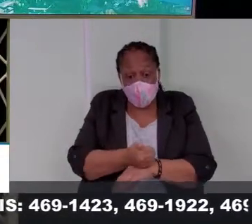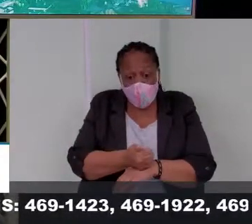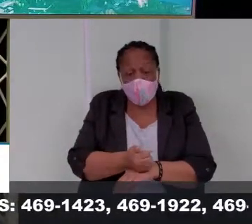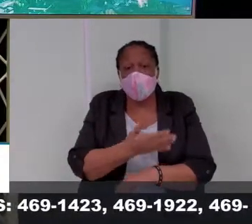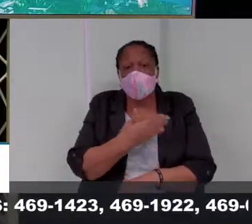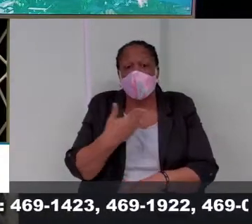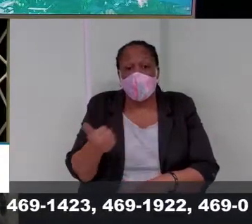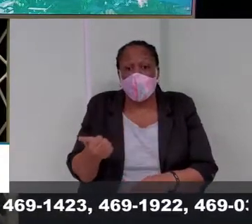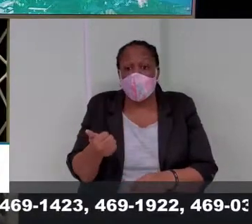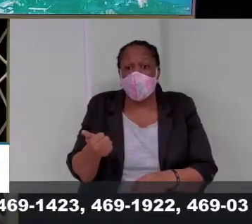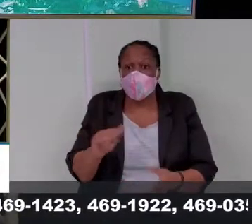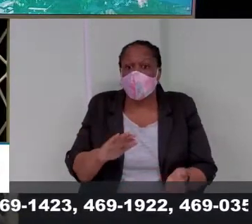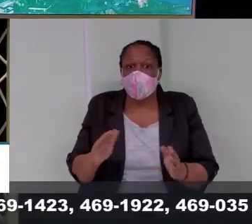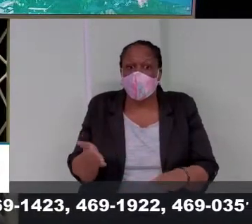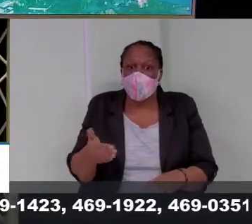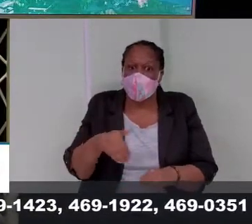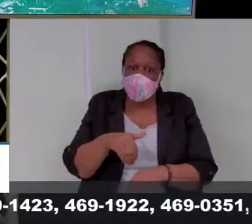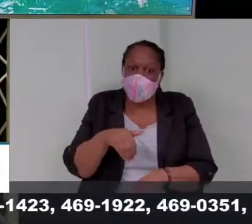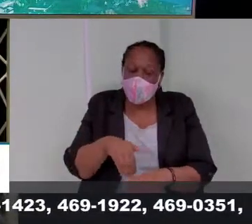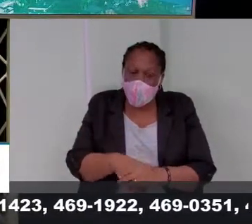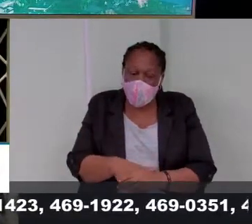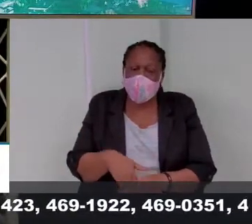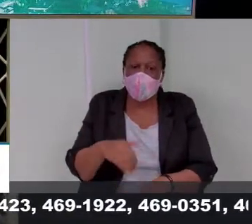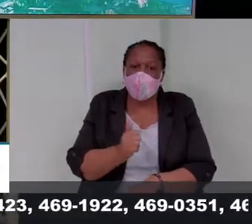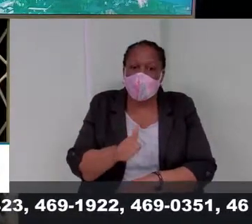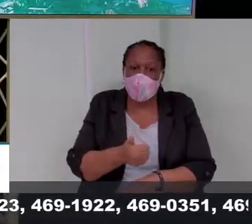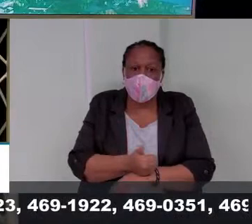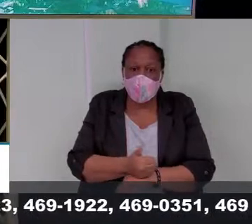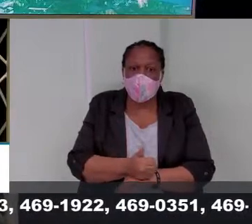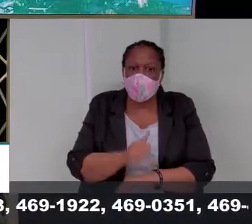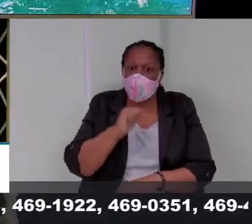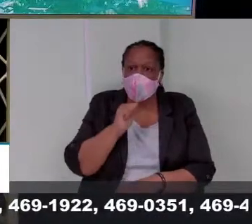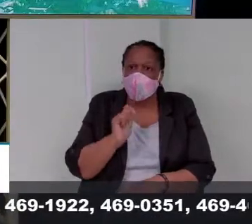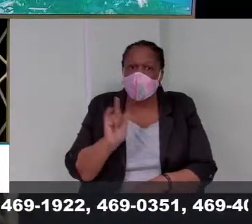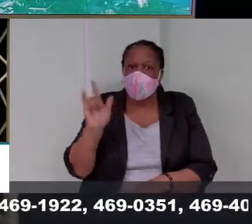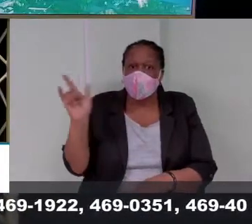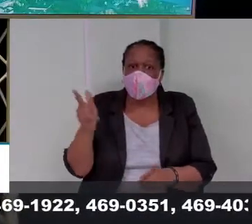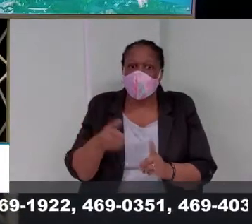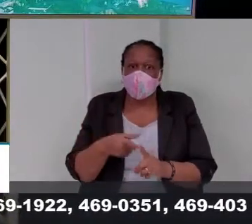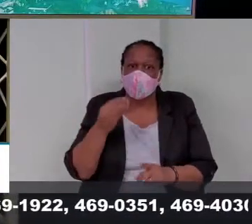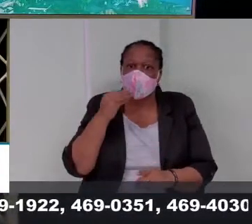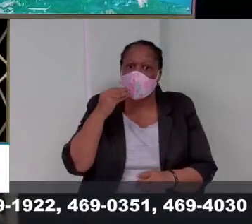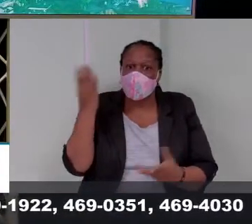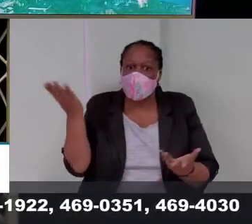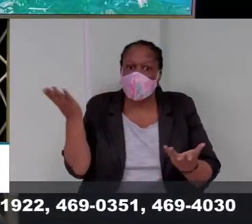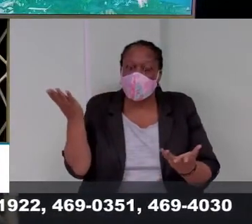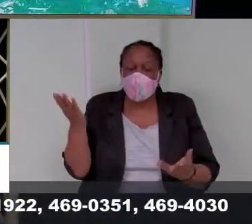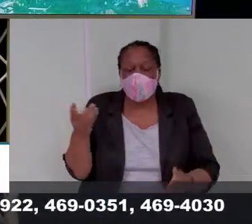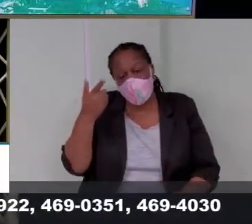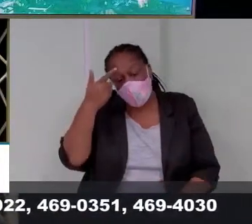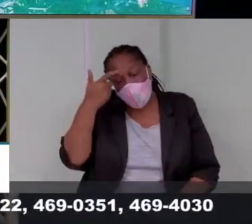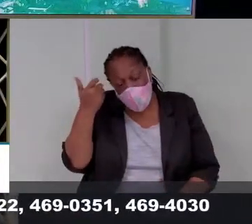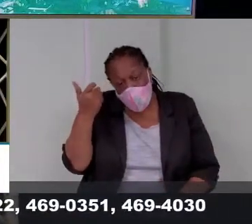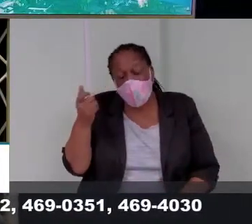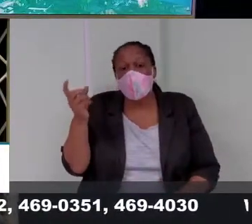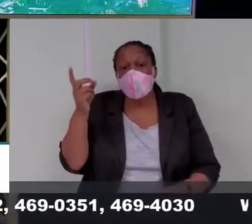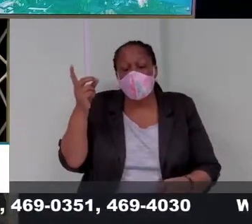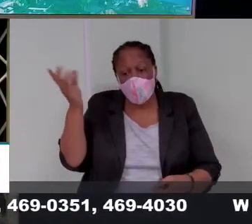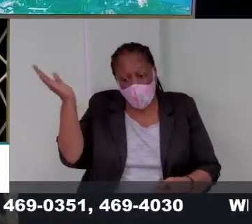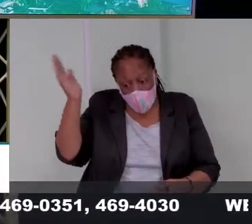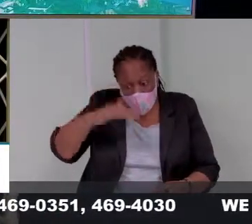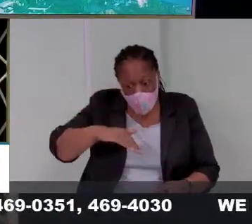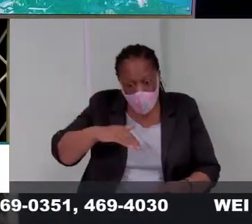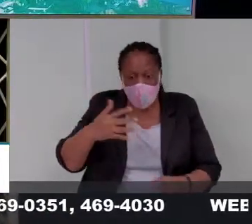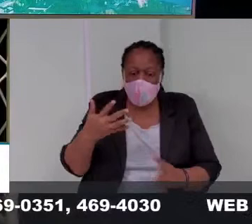the temperature checks, and Dr. Wilkinson did an extensive presentation here to speak about the